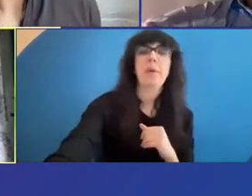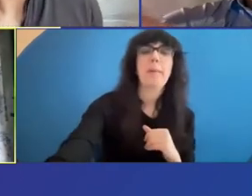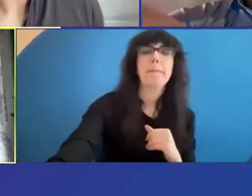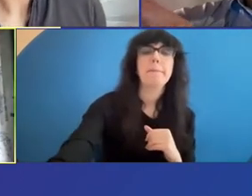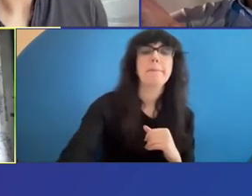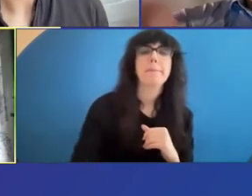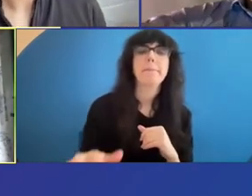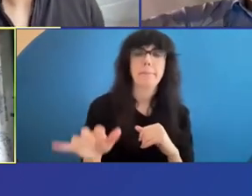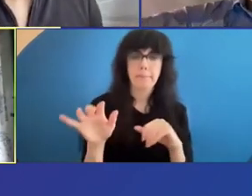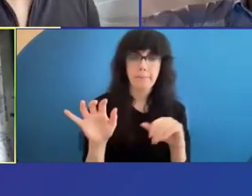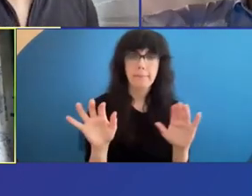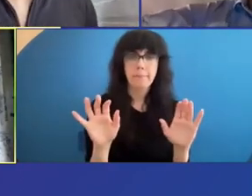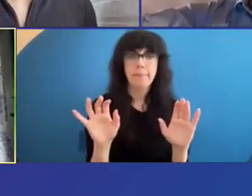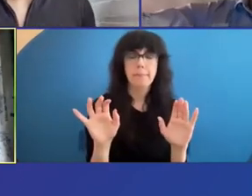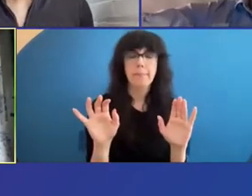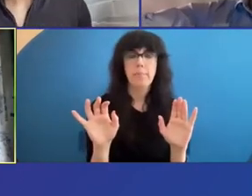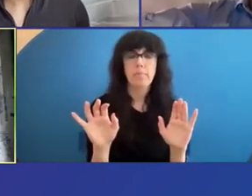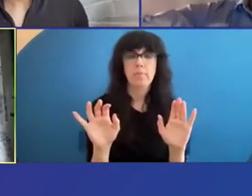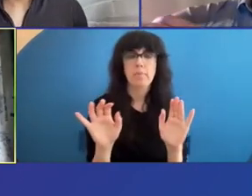All right, so